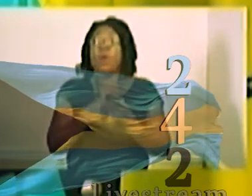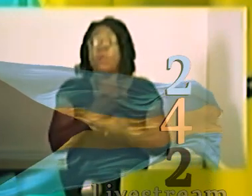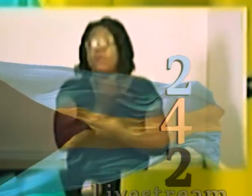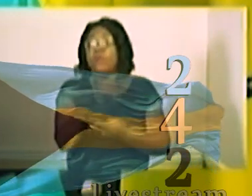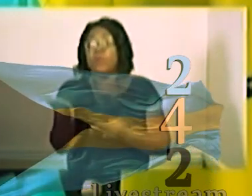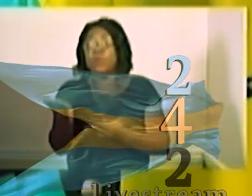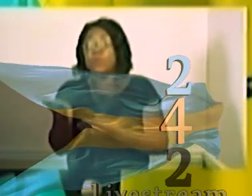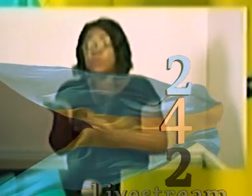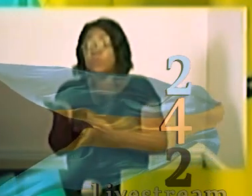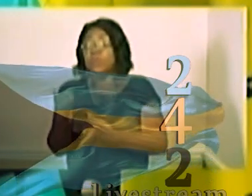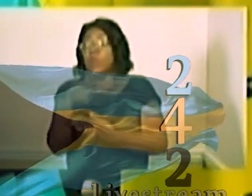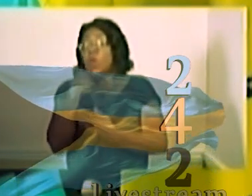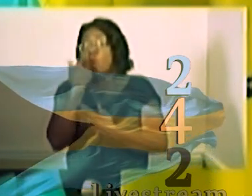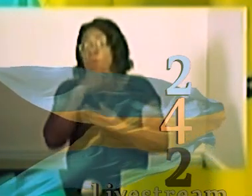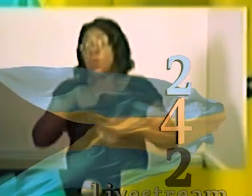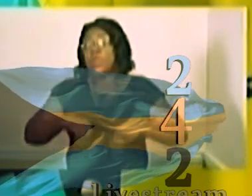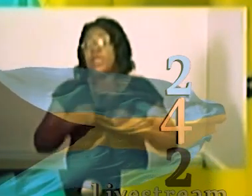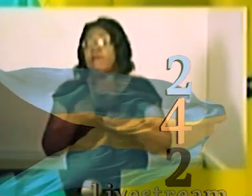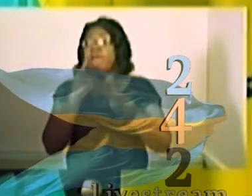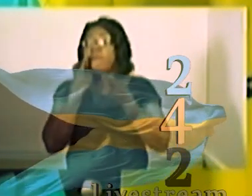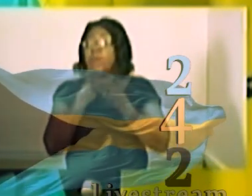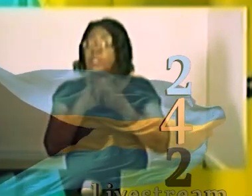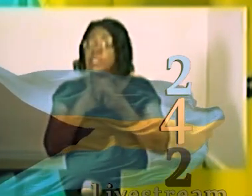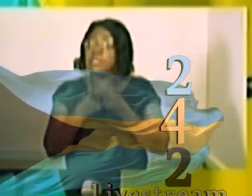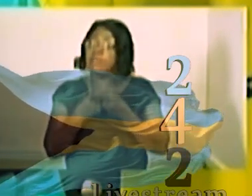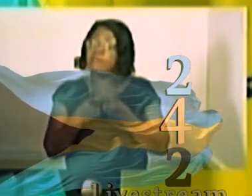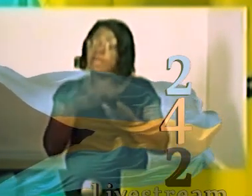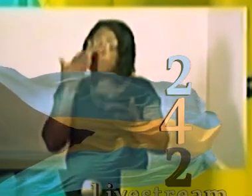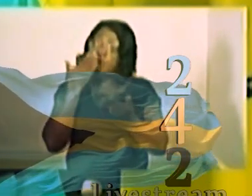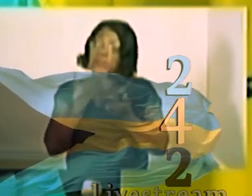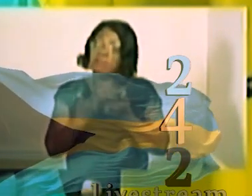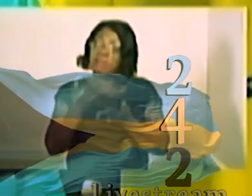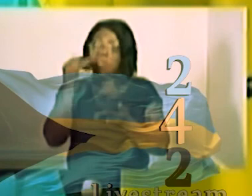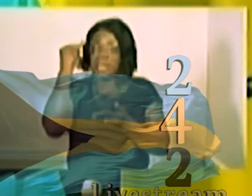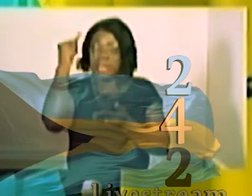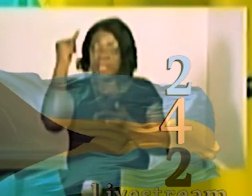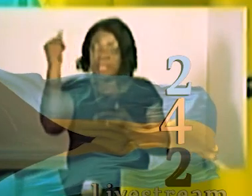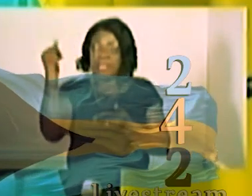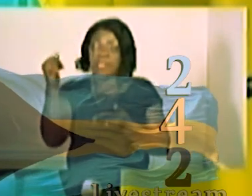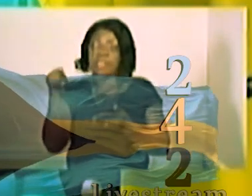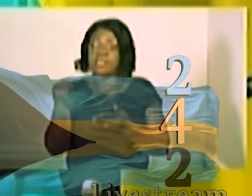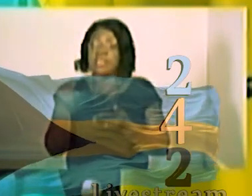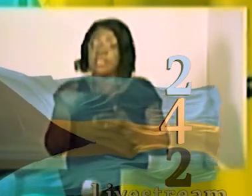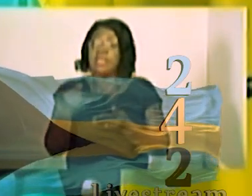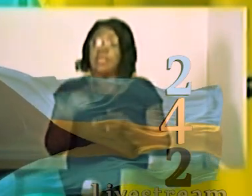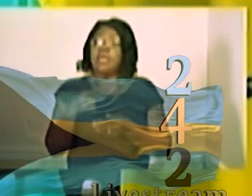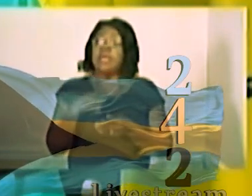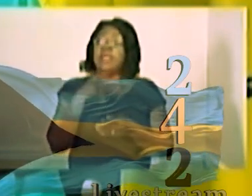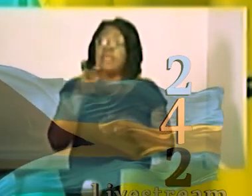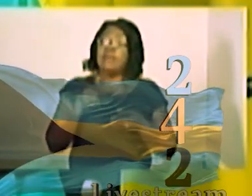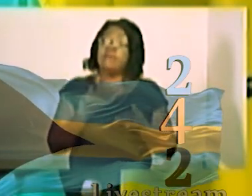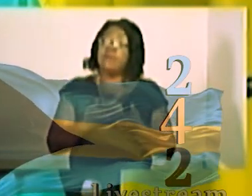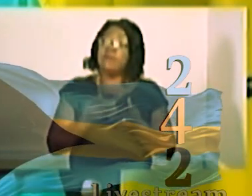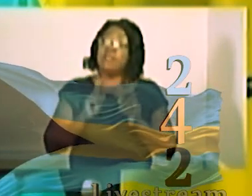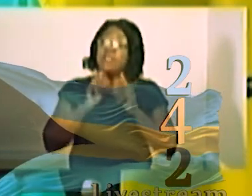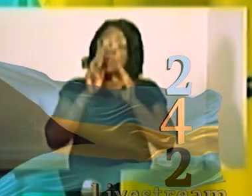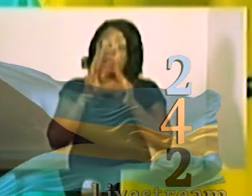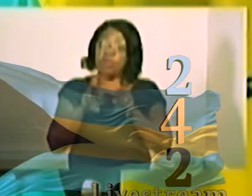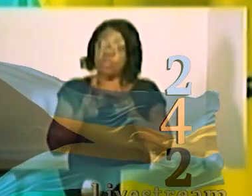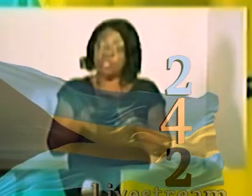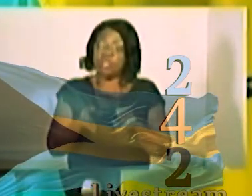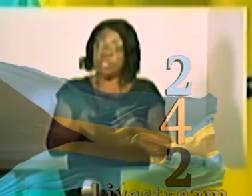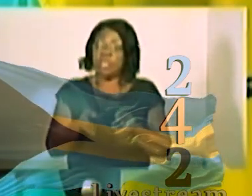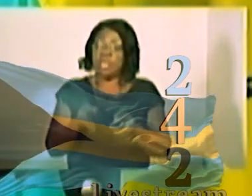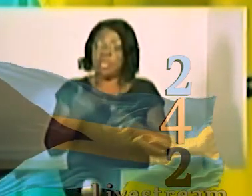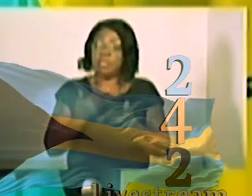those who offered positive and constructive advice and proposed solutions as